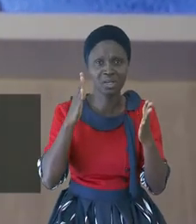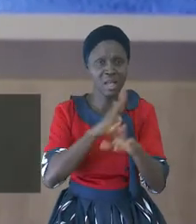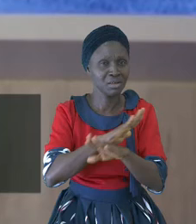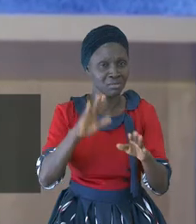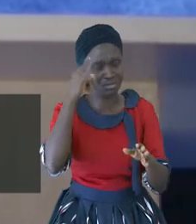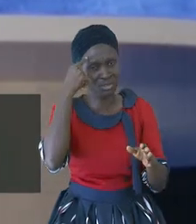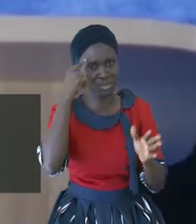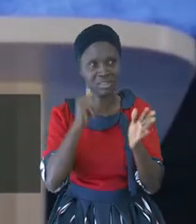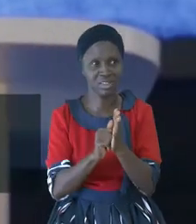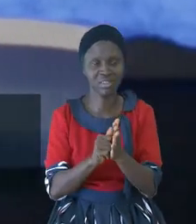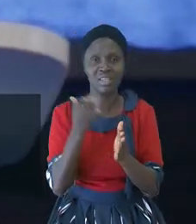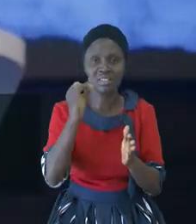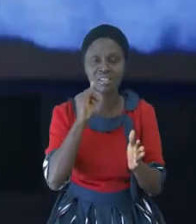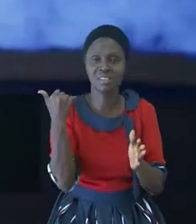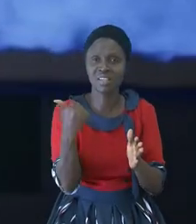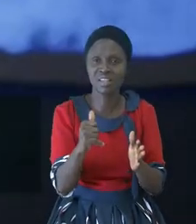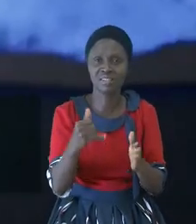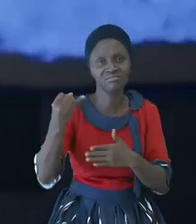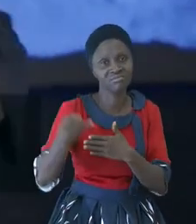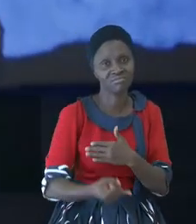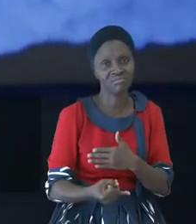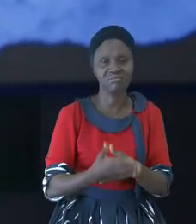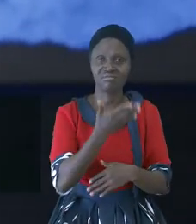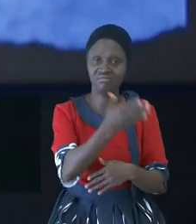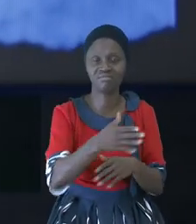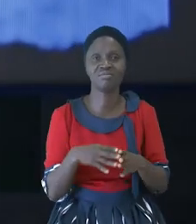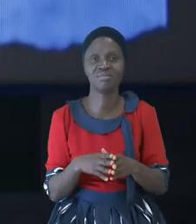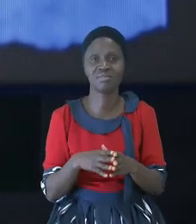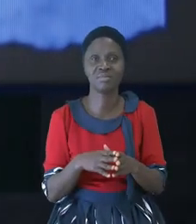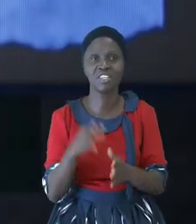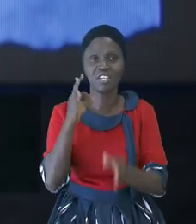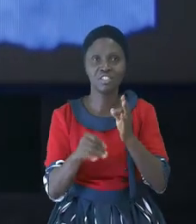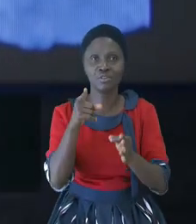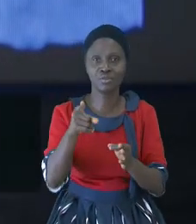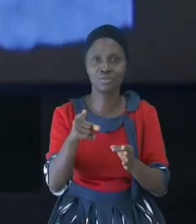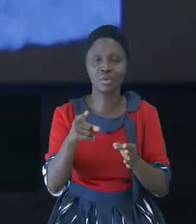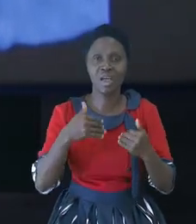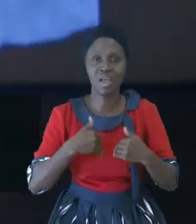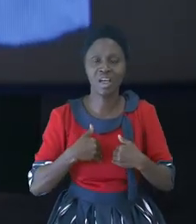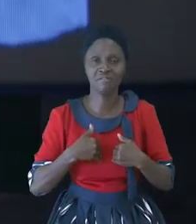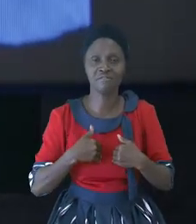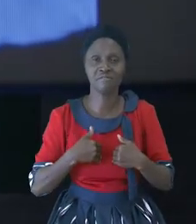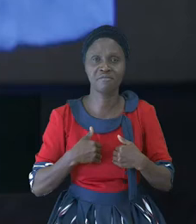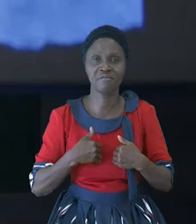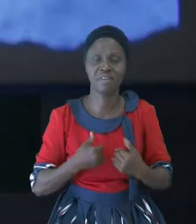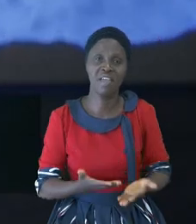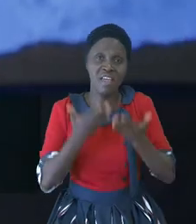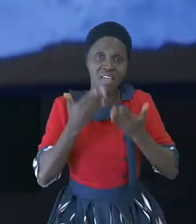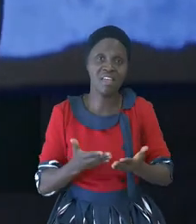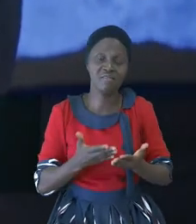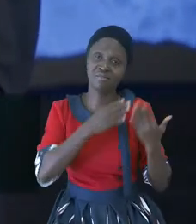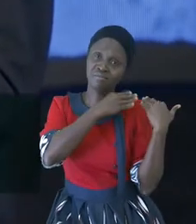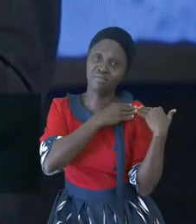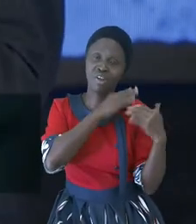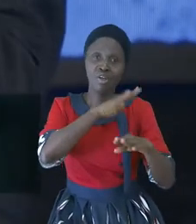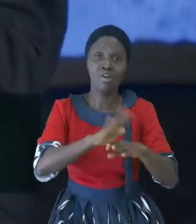are laboring and you are heavy laden, if there is a heavy load on your heart, if there is a heavy load